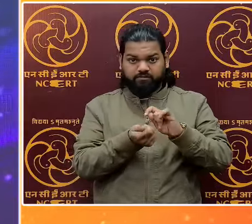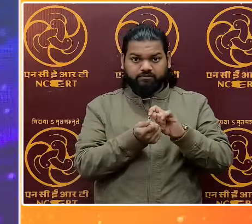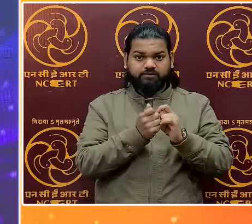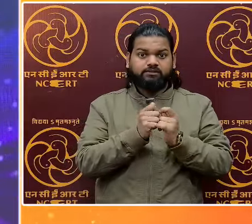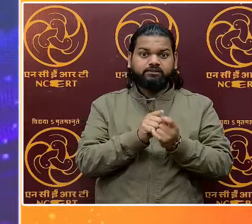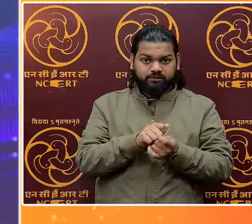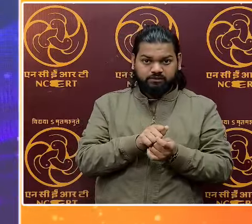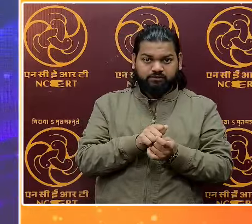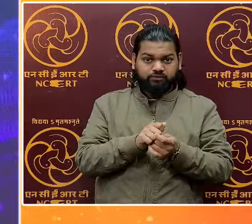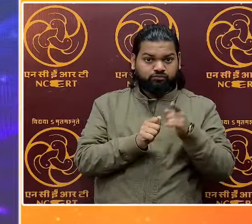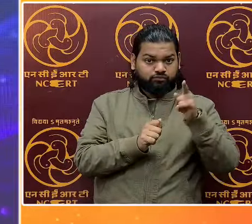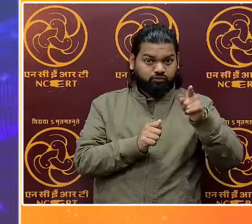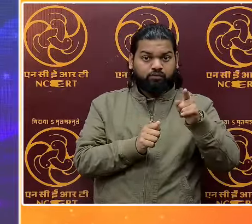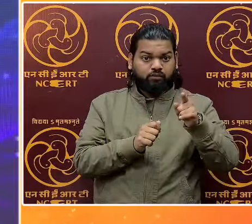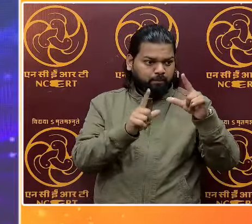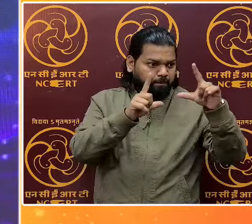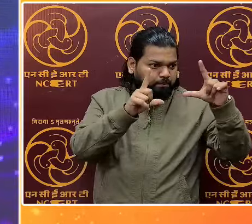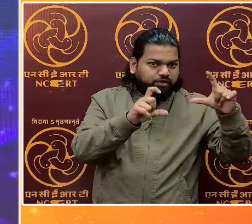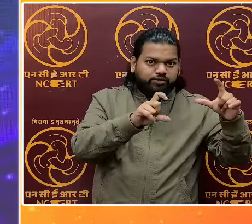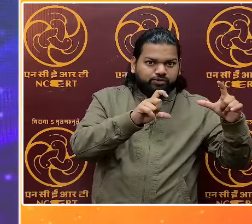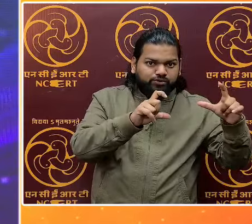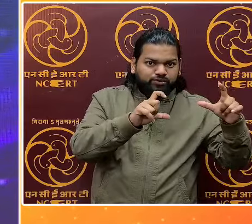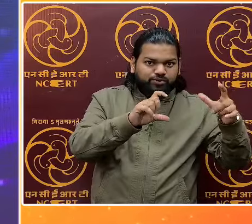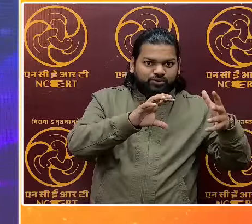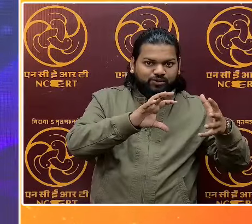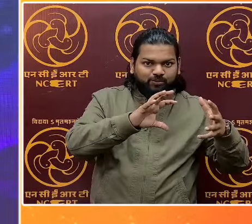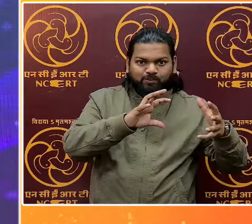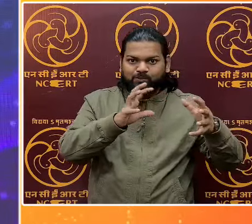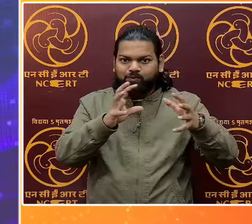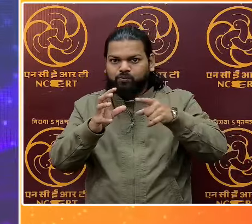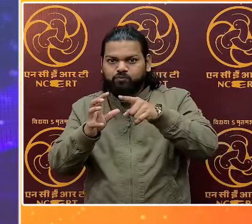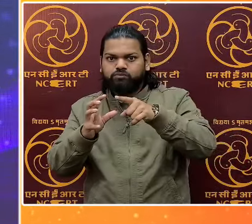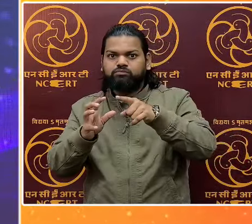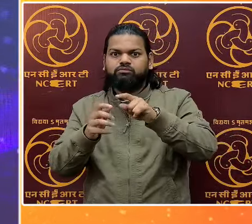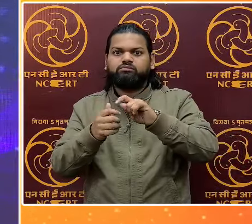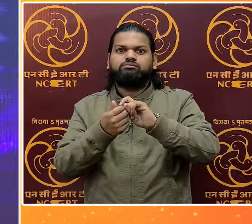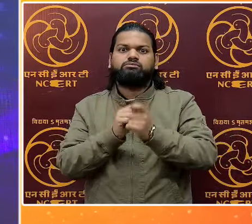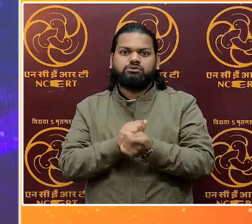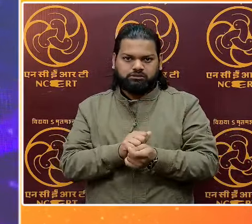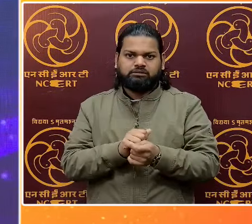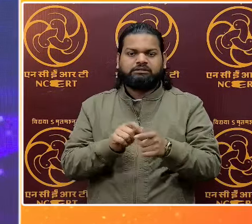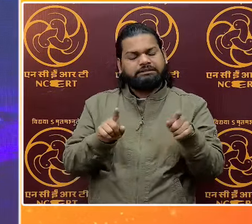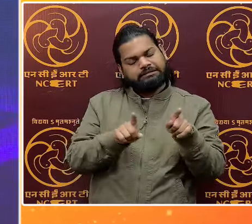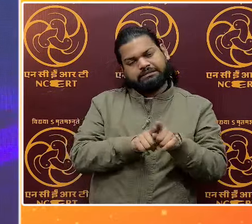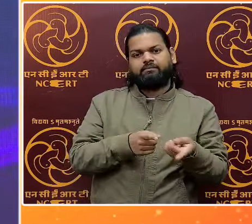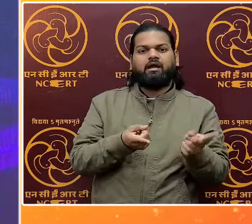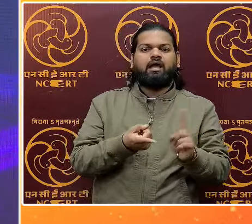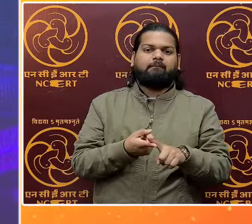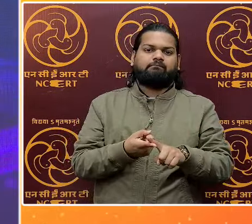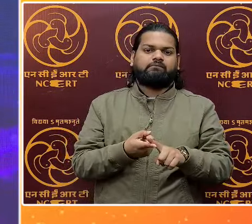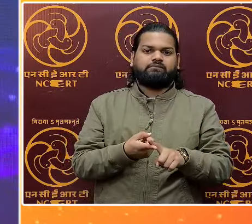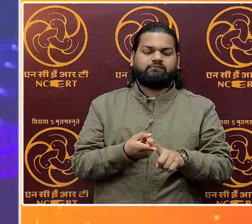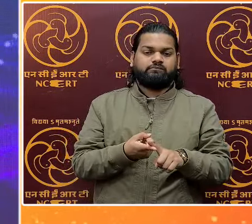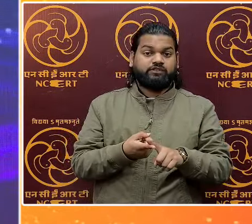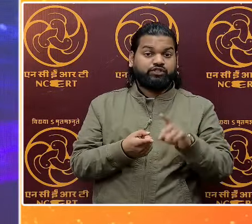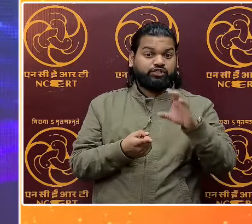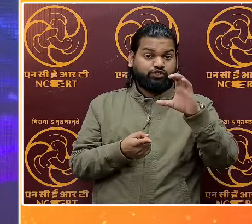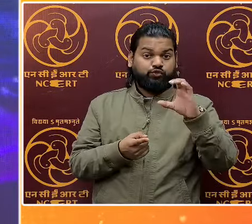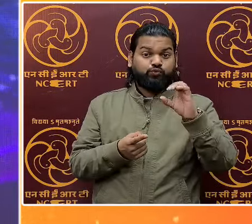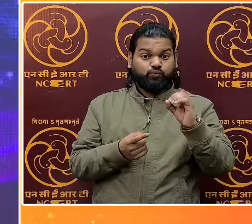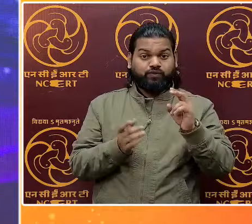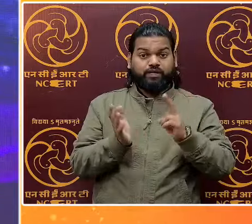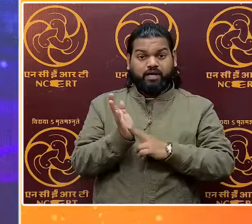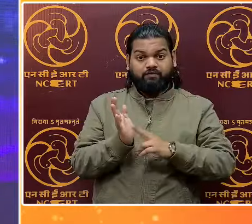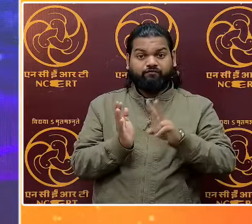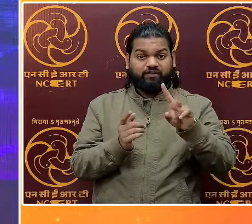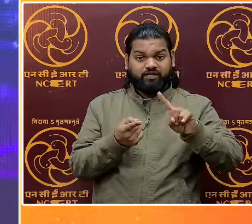the nature of the image formed also got changed. So the same is happening here also. Convex lens